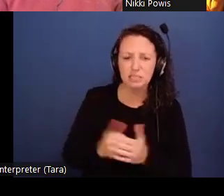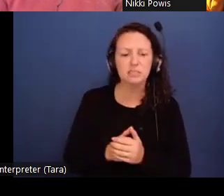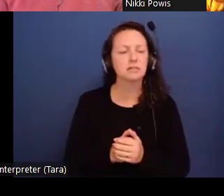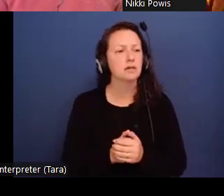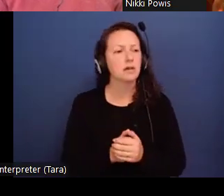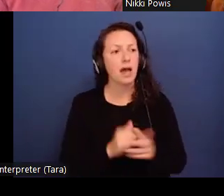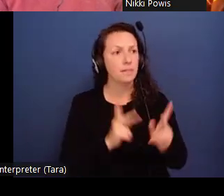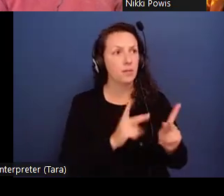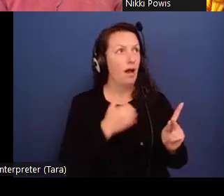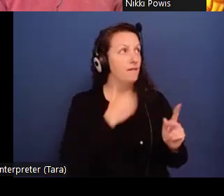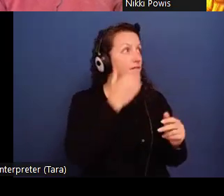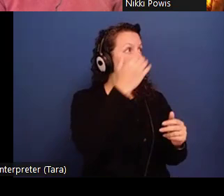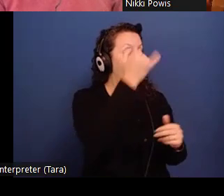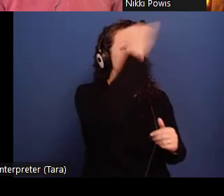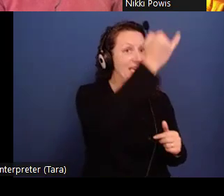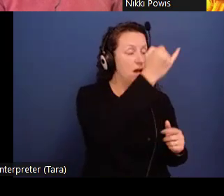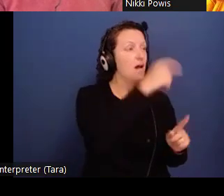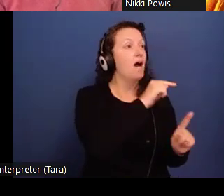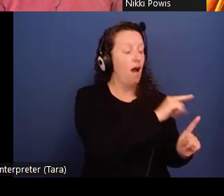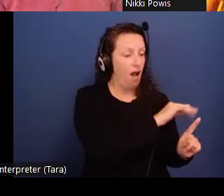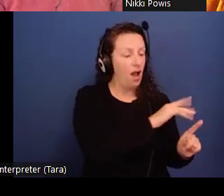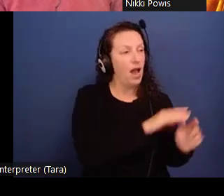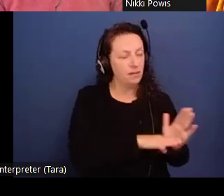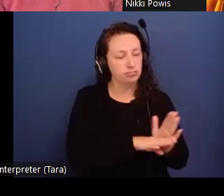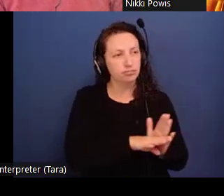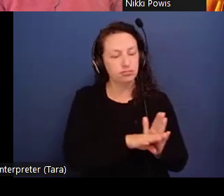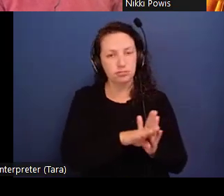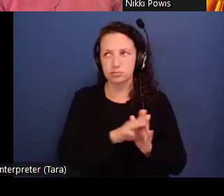the way through scaling multi-million dollar businesses.